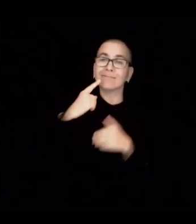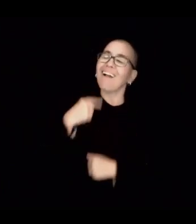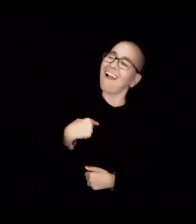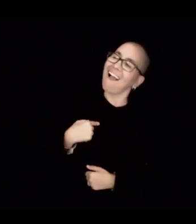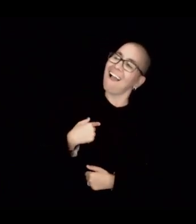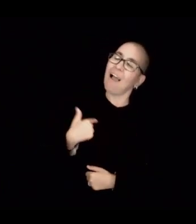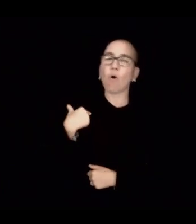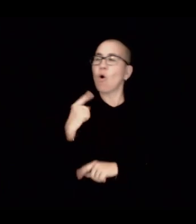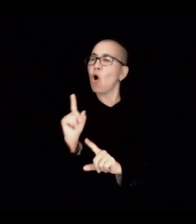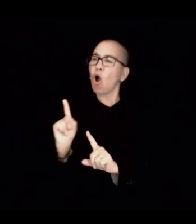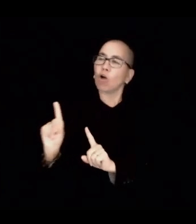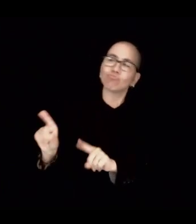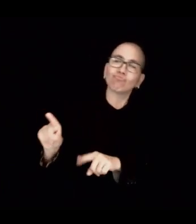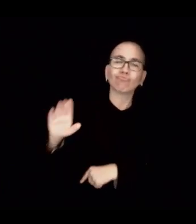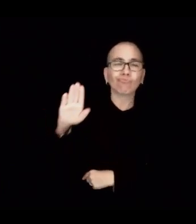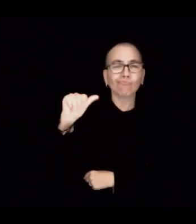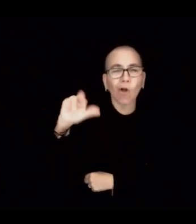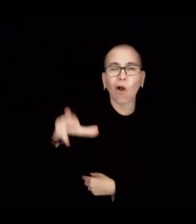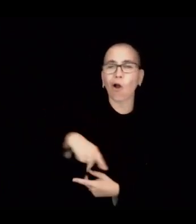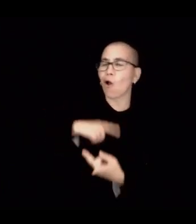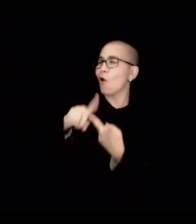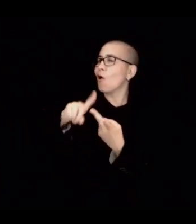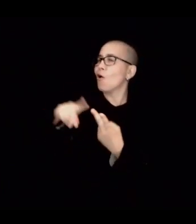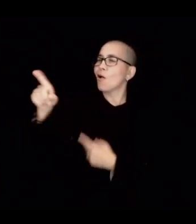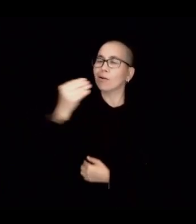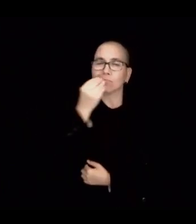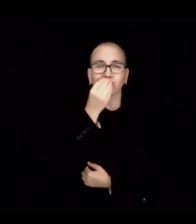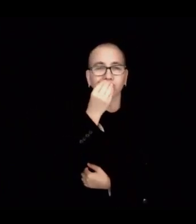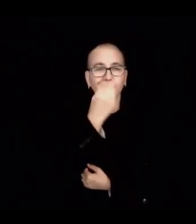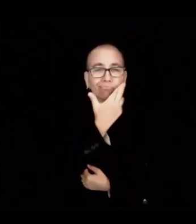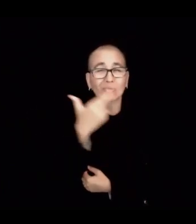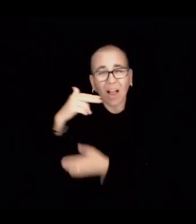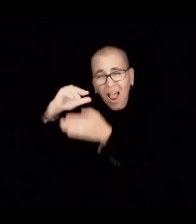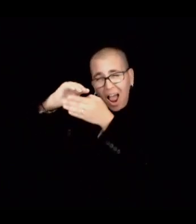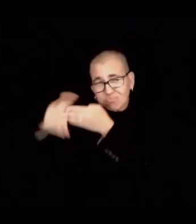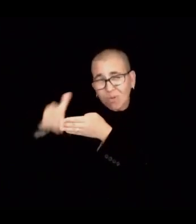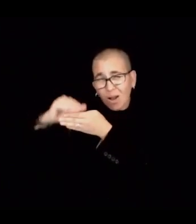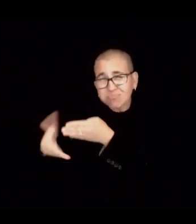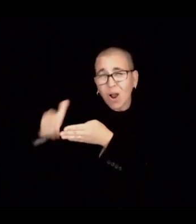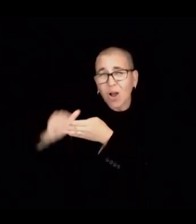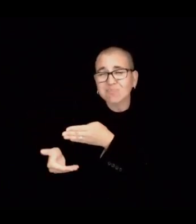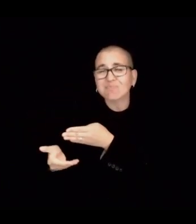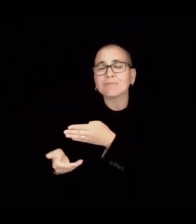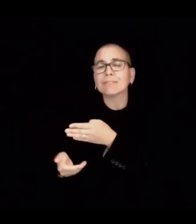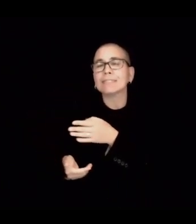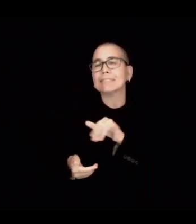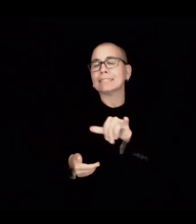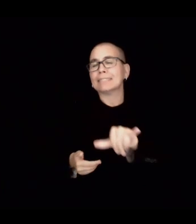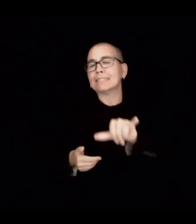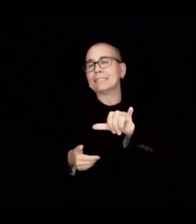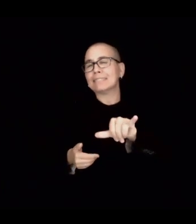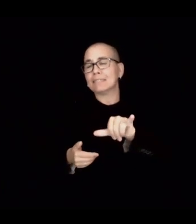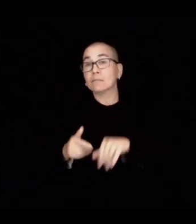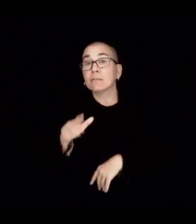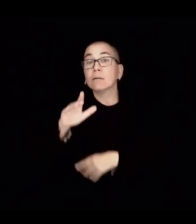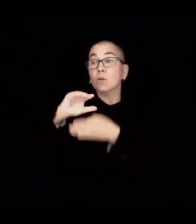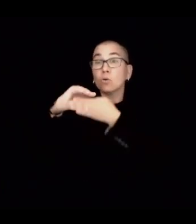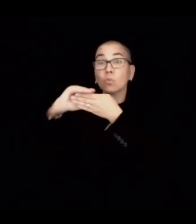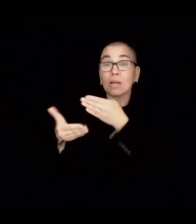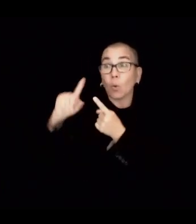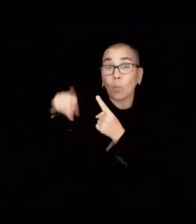13th. And these individuals also happen to then work in childcare